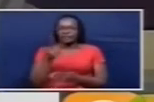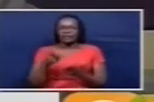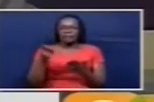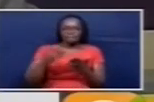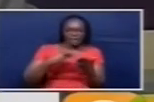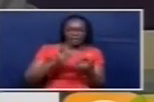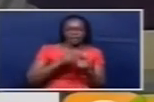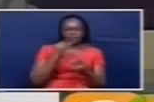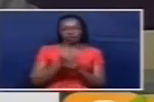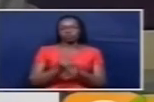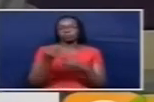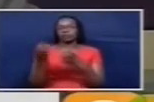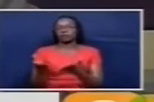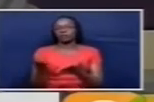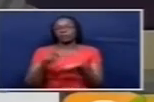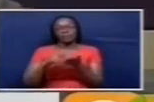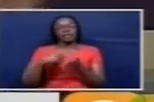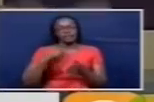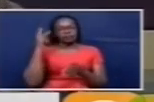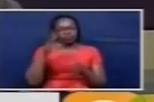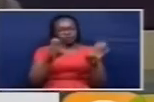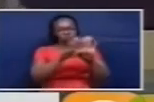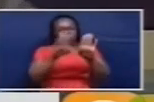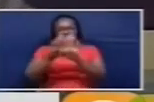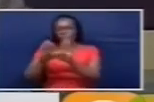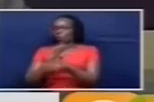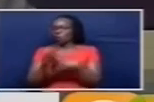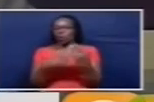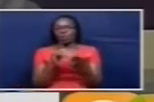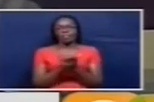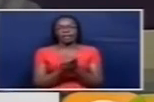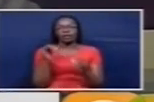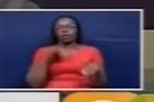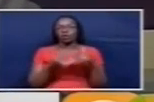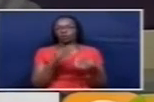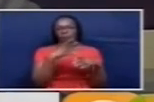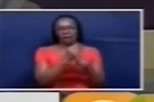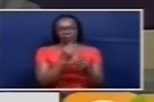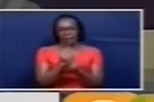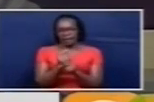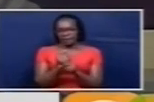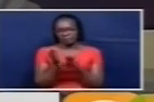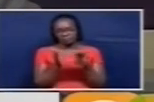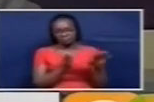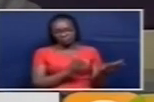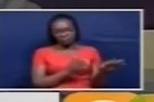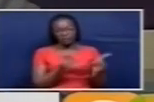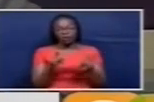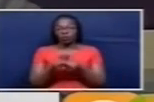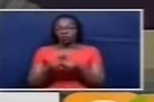companies, we will have to close them down in Embakasi. So your key, another thing that I'm planning to do to women is to